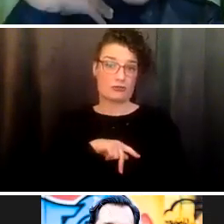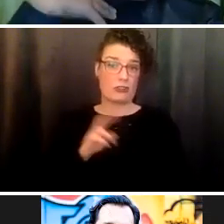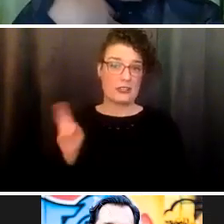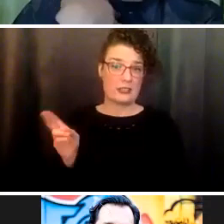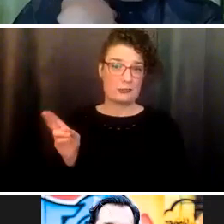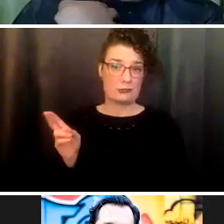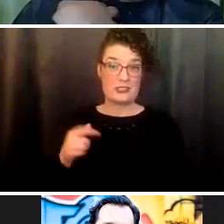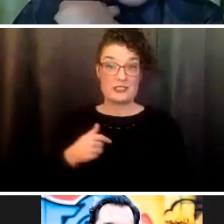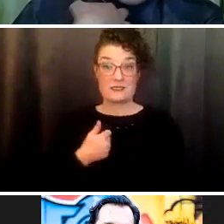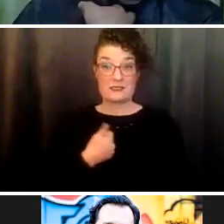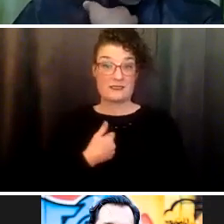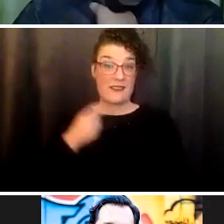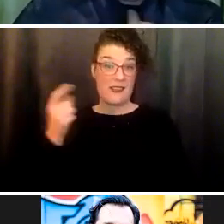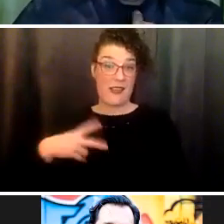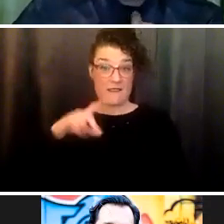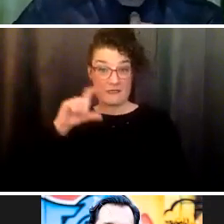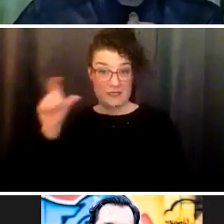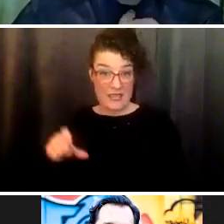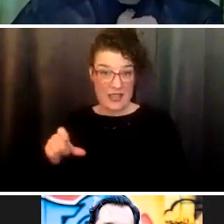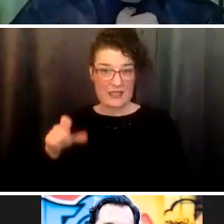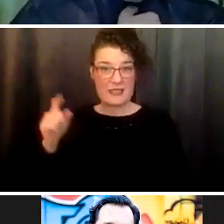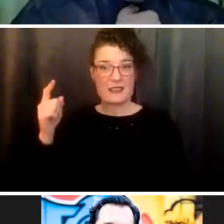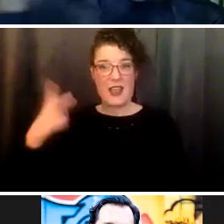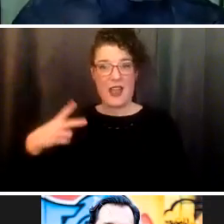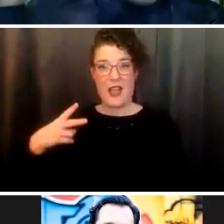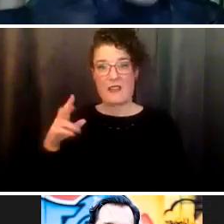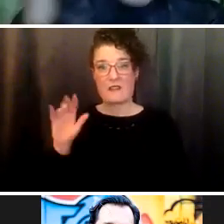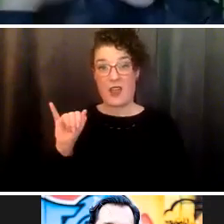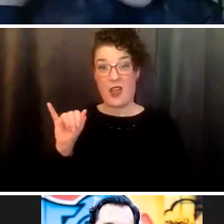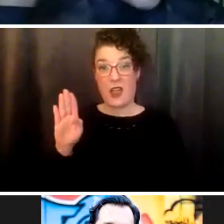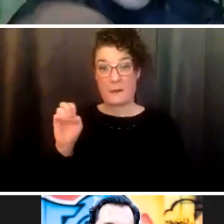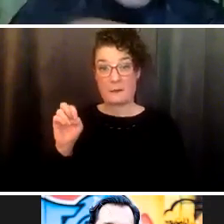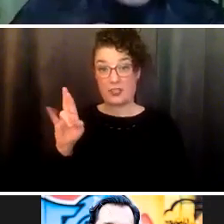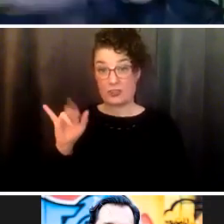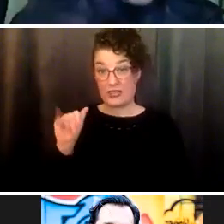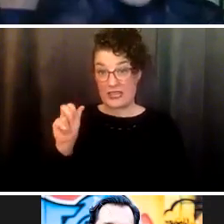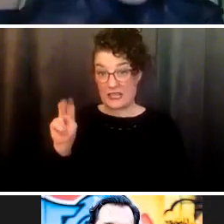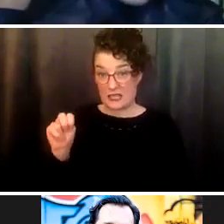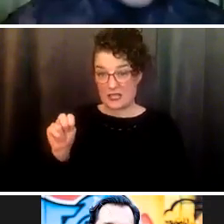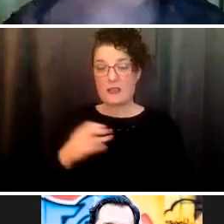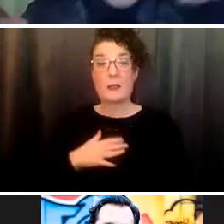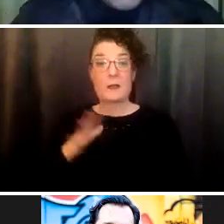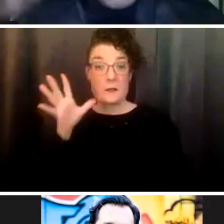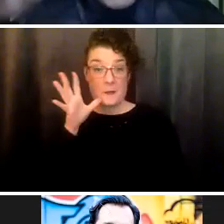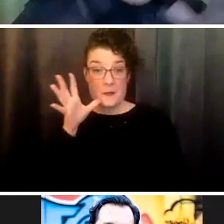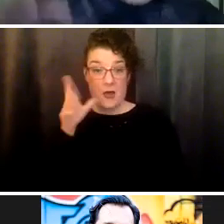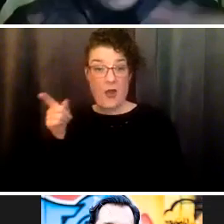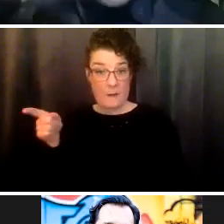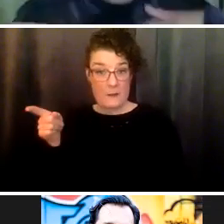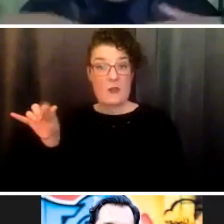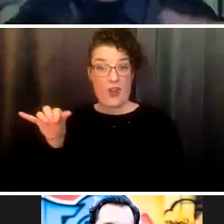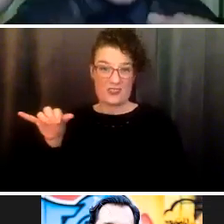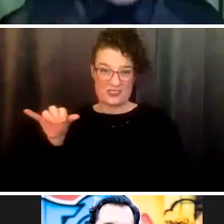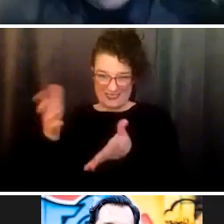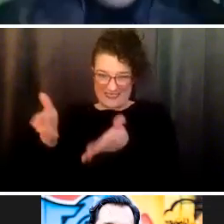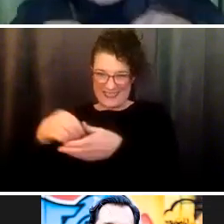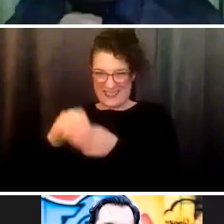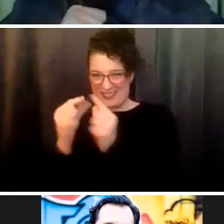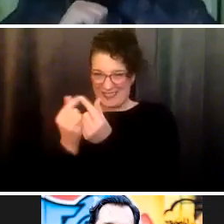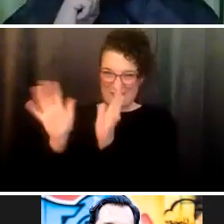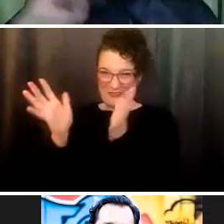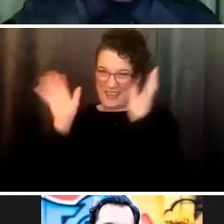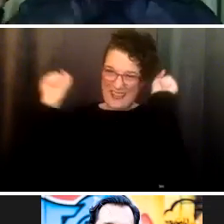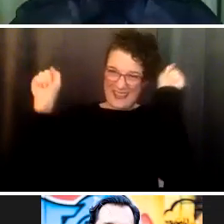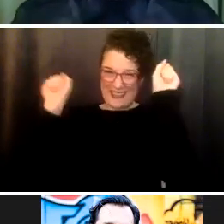I'm half Italian, half Liberian, and my mom, who's also in the group chat, like being